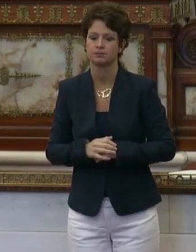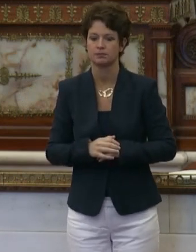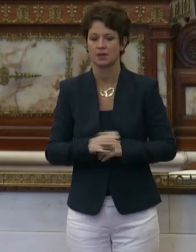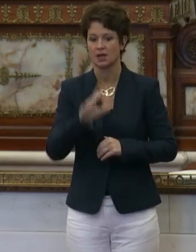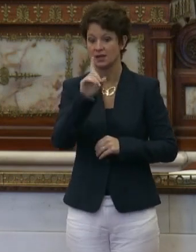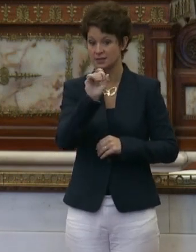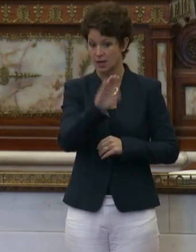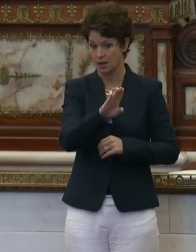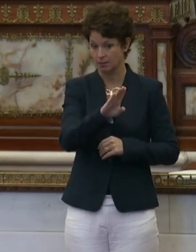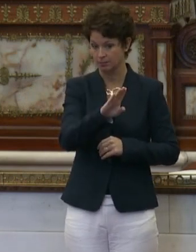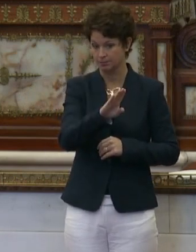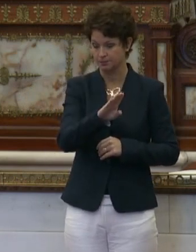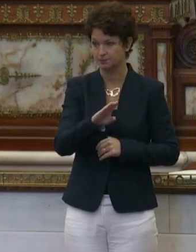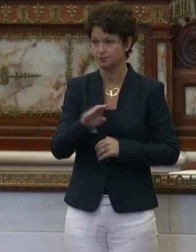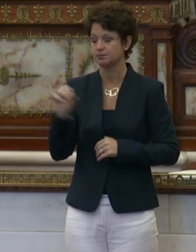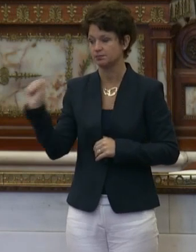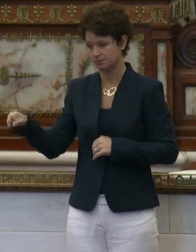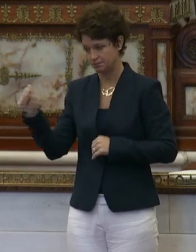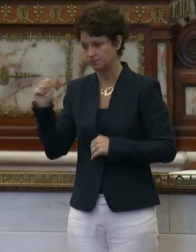Councilman Dom.